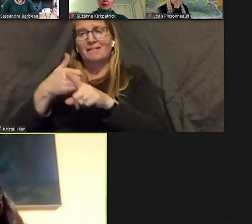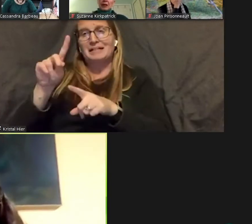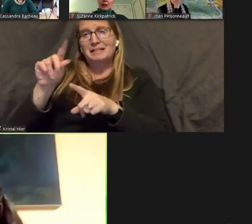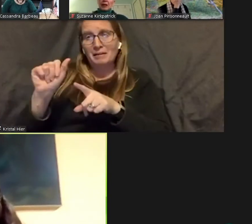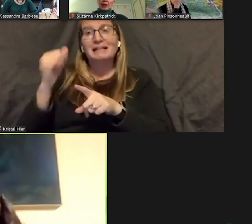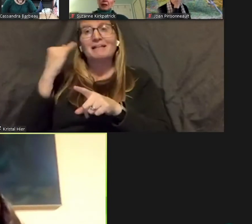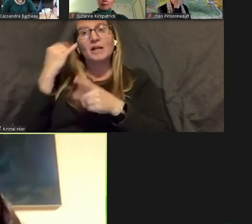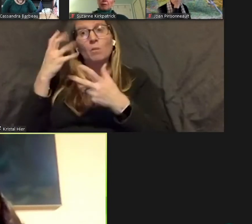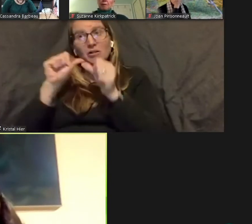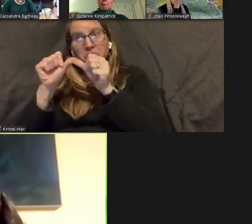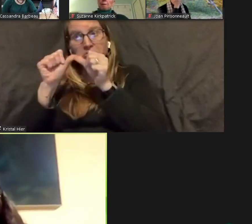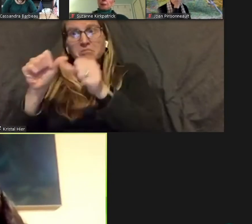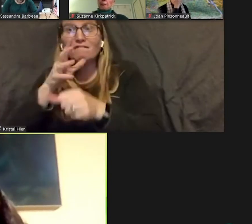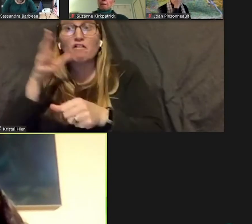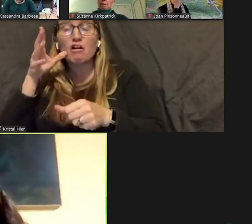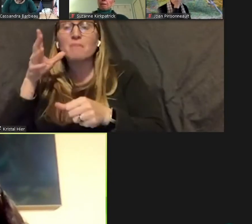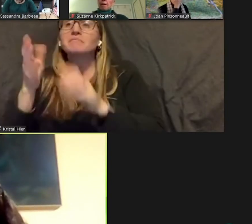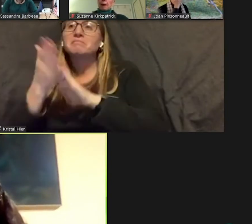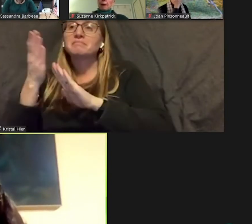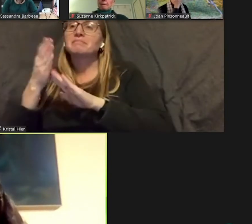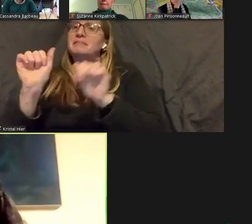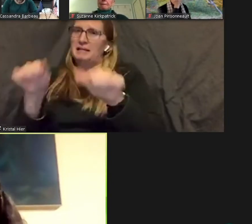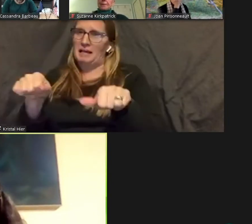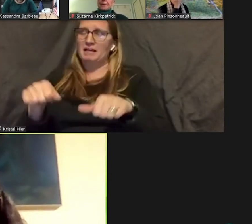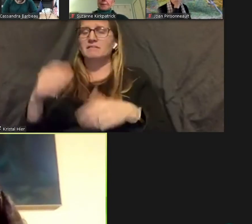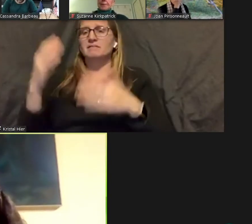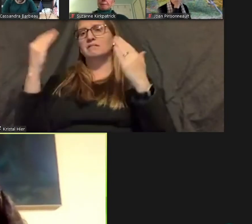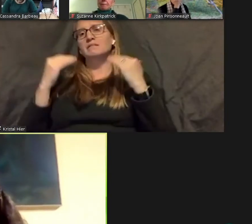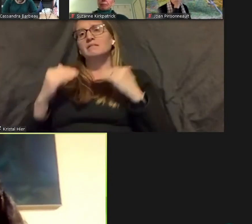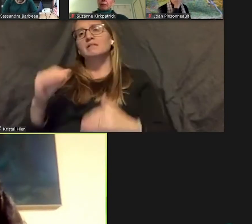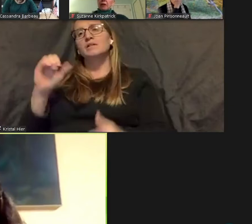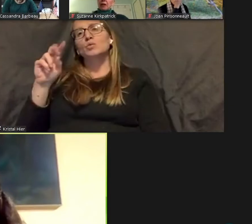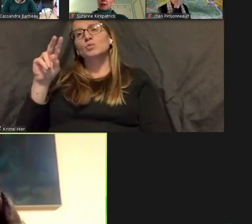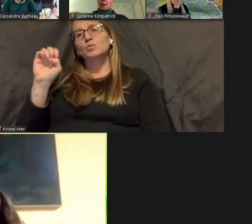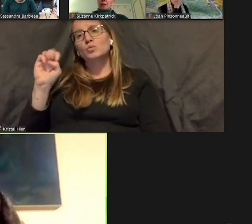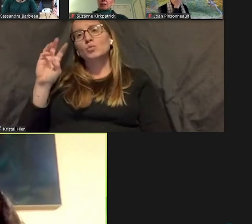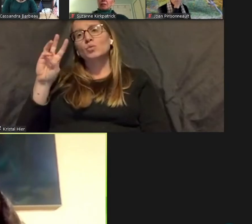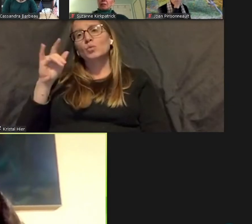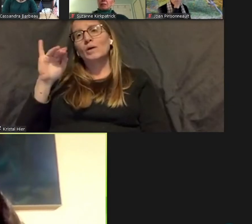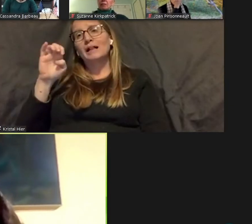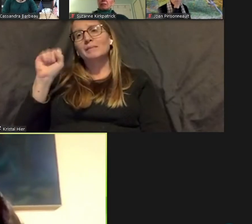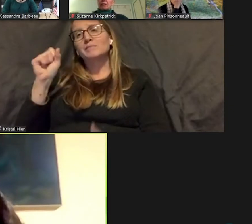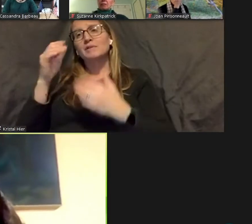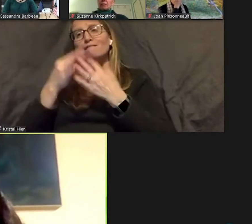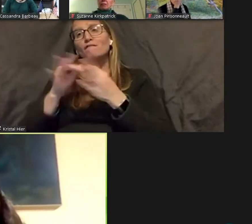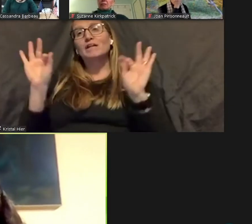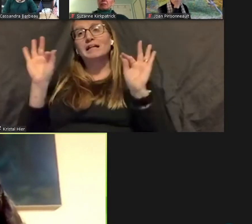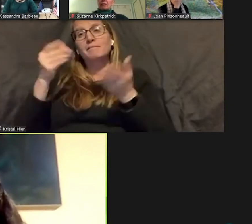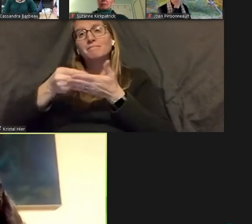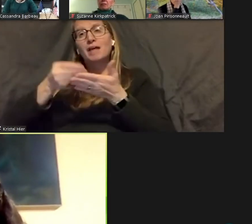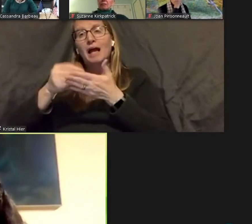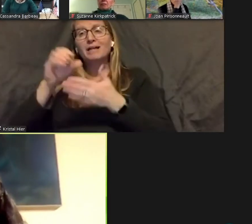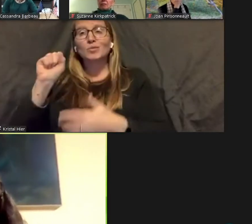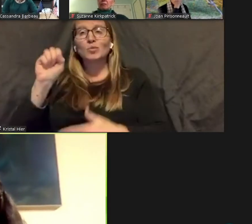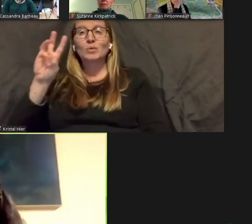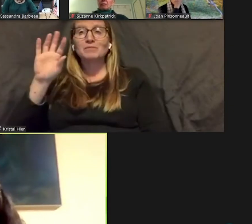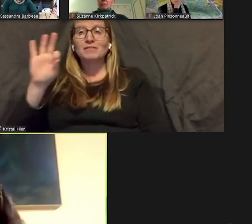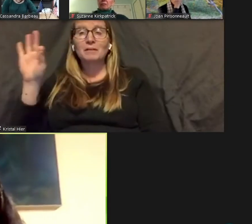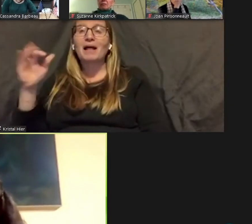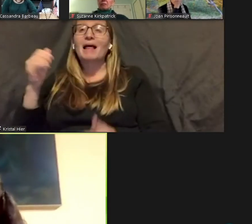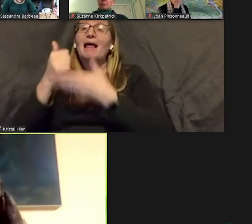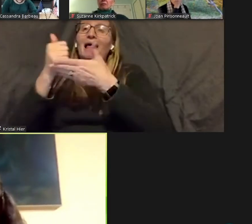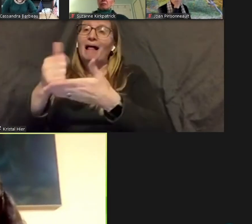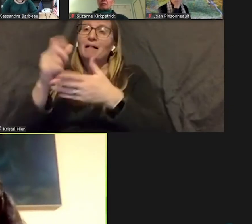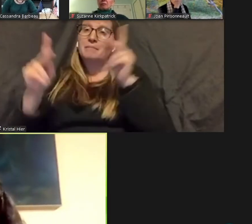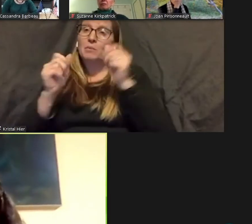to. The Sue Williams Freedom Fund provides funding for services and equipment to help people with disabilities